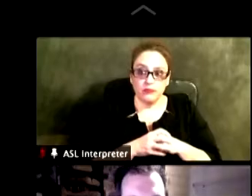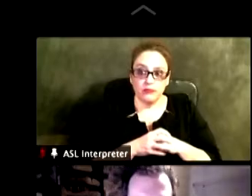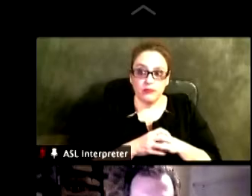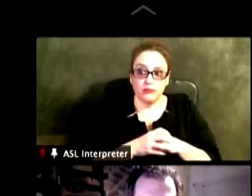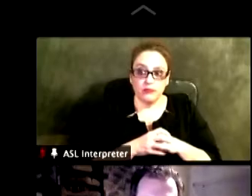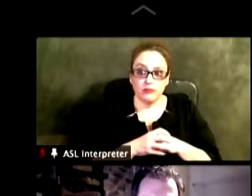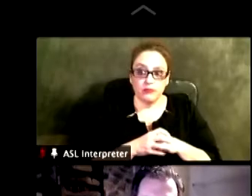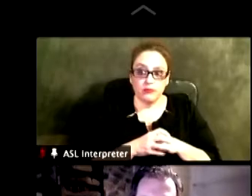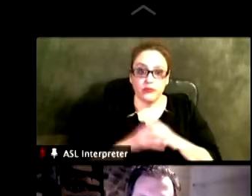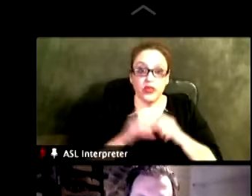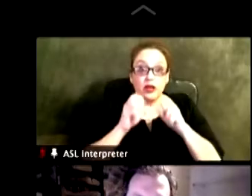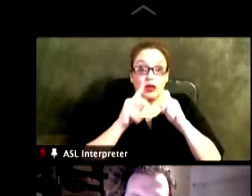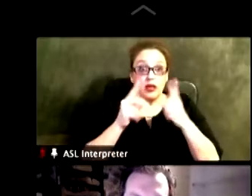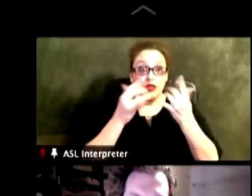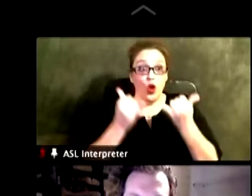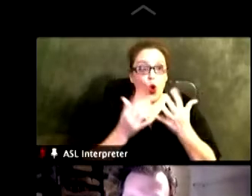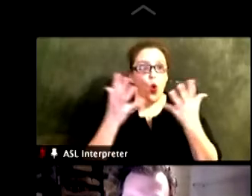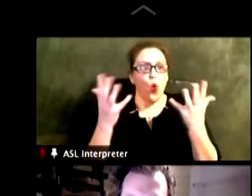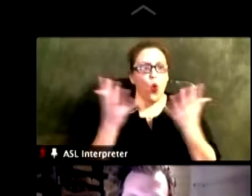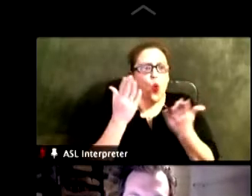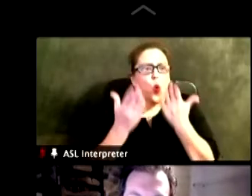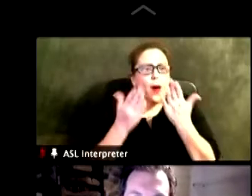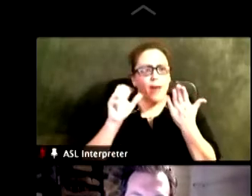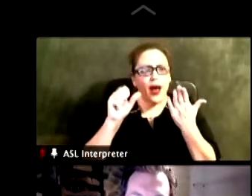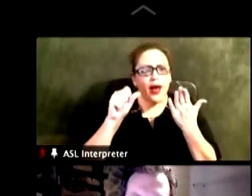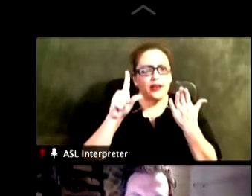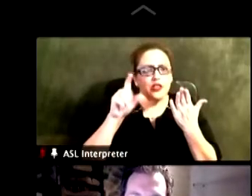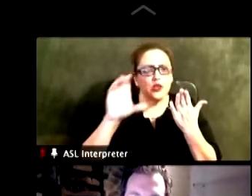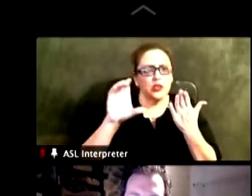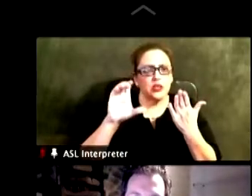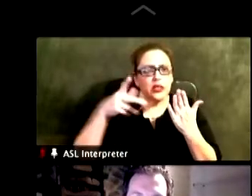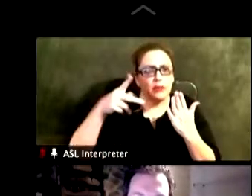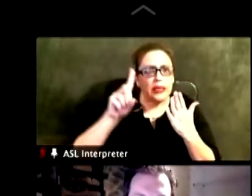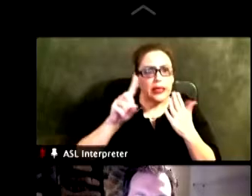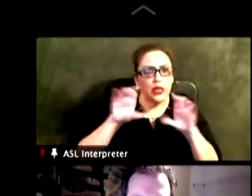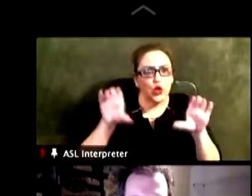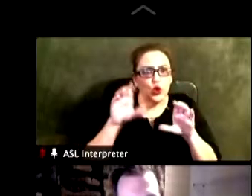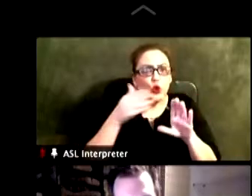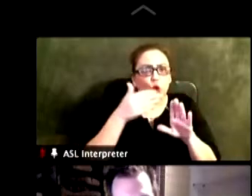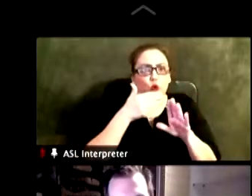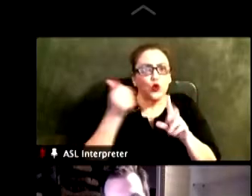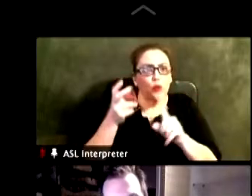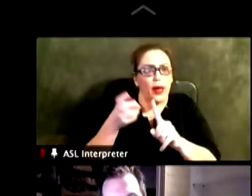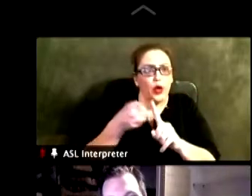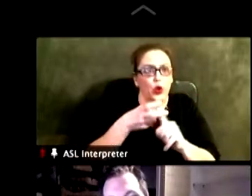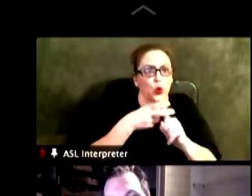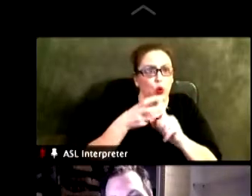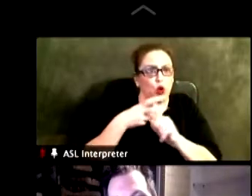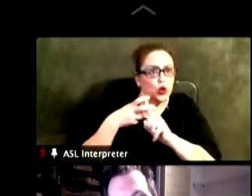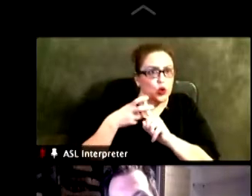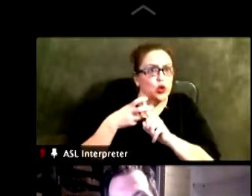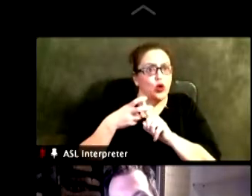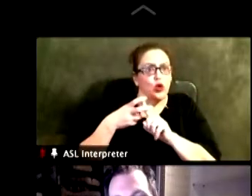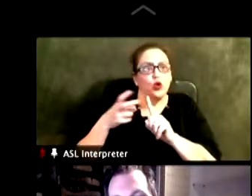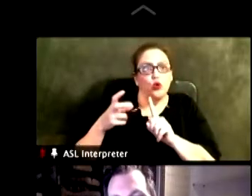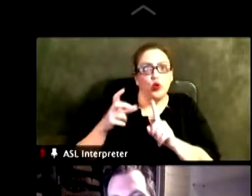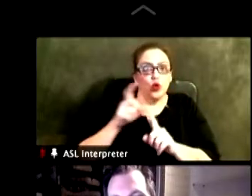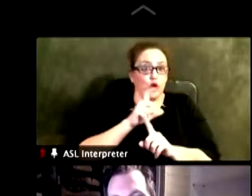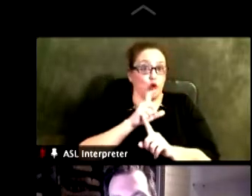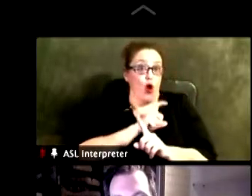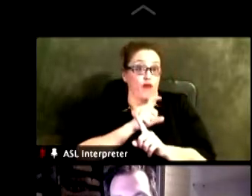callers. What might SLCPD do to better recruit officers from all backgrounds? What might SLCPD do to